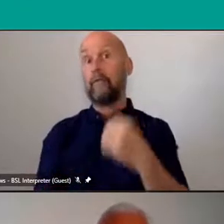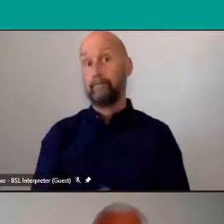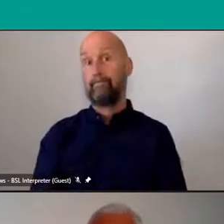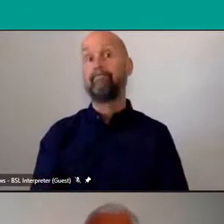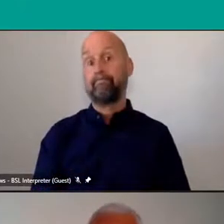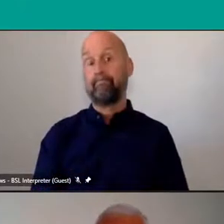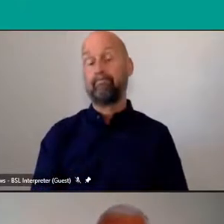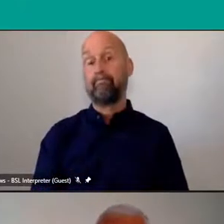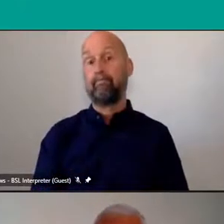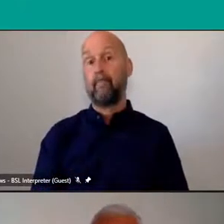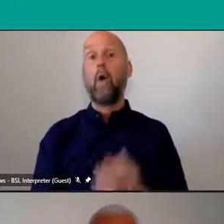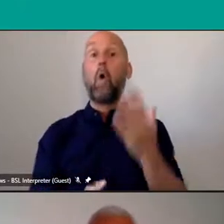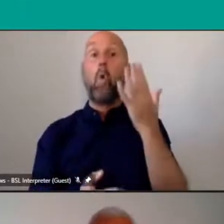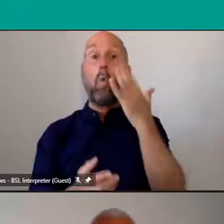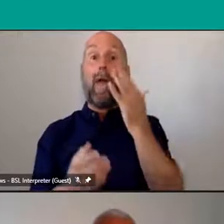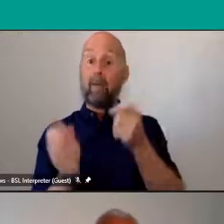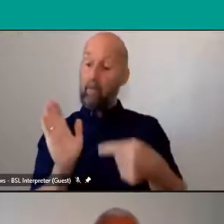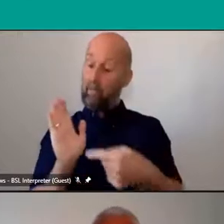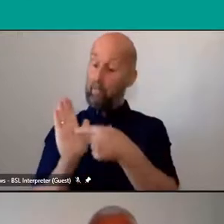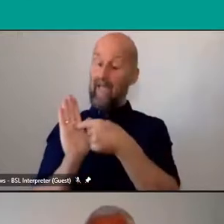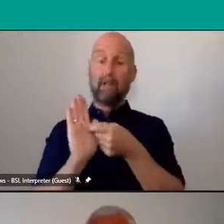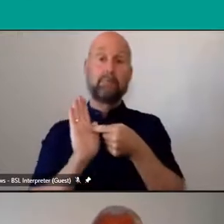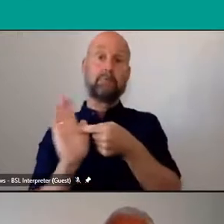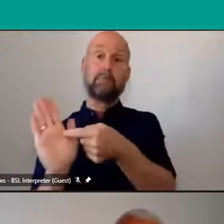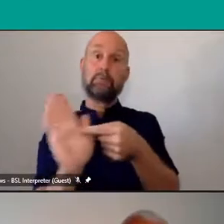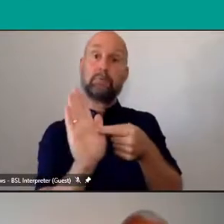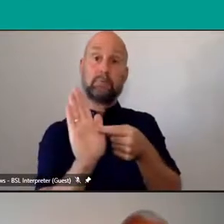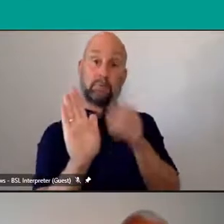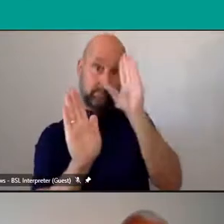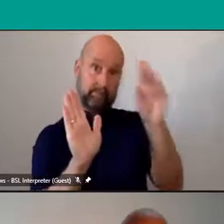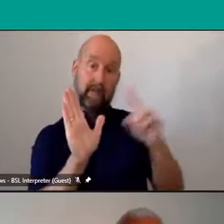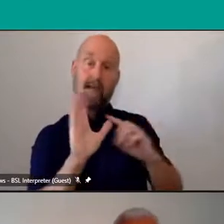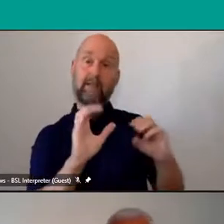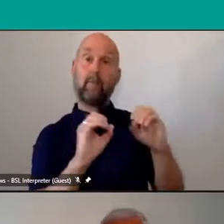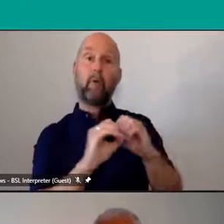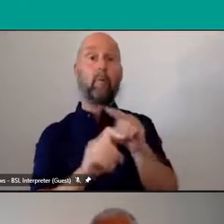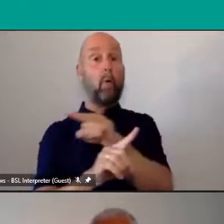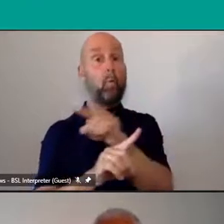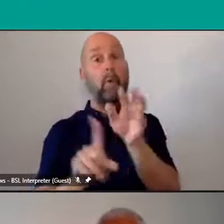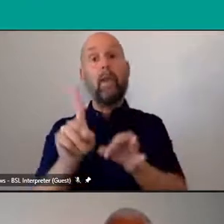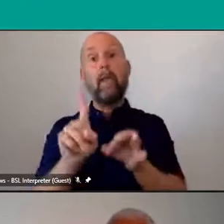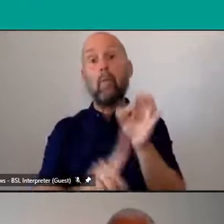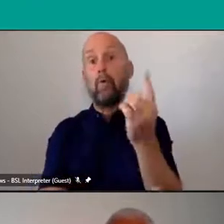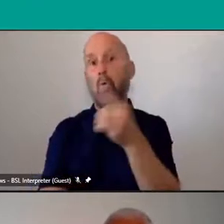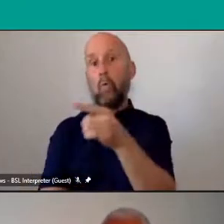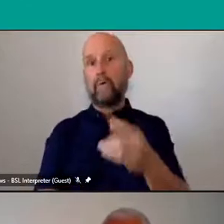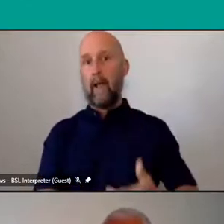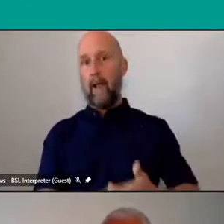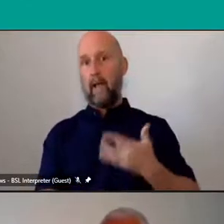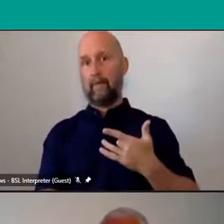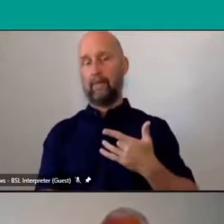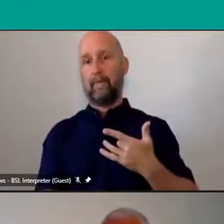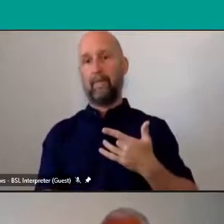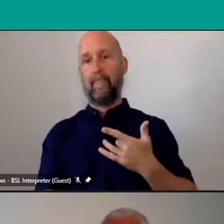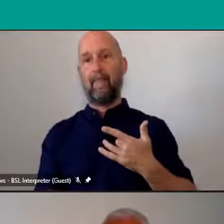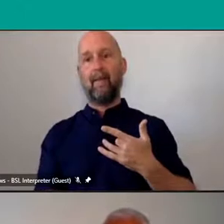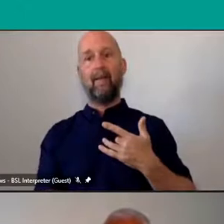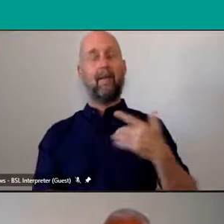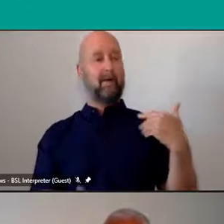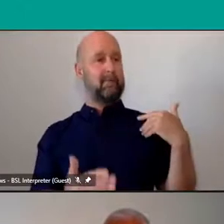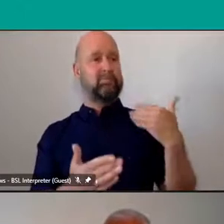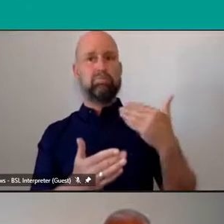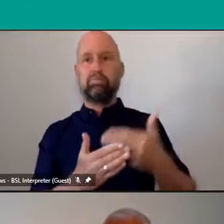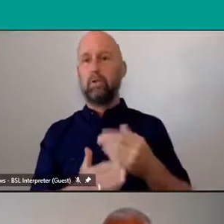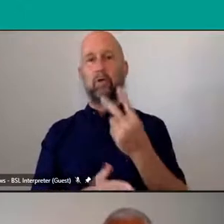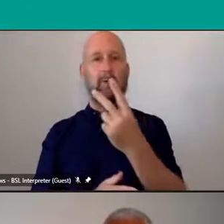And when we deliver on this, Mayor, we transform people's lives. You and I have been on this journey for over